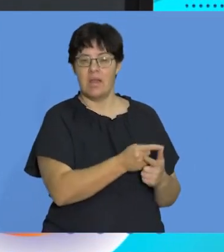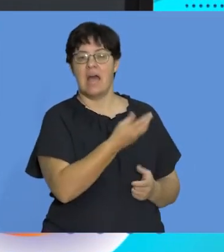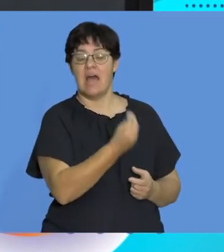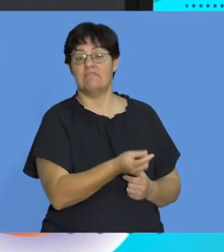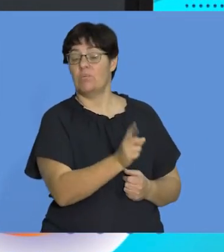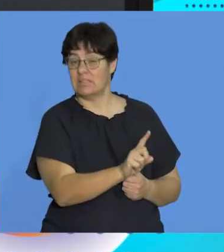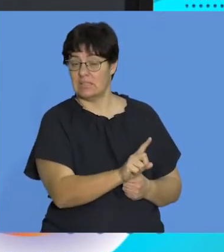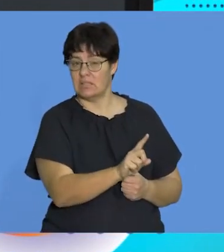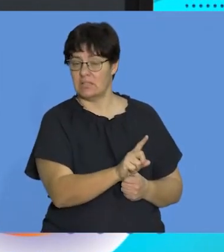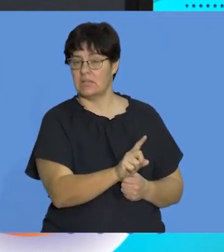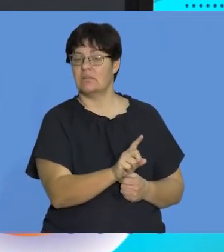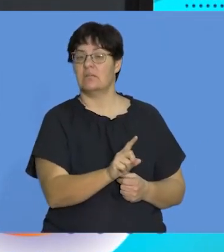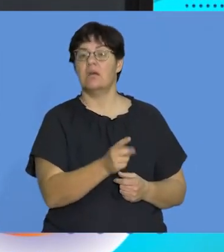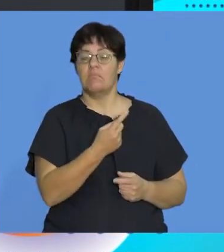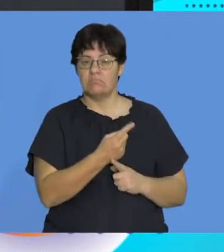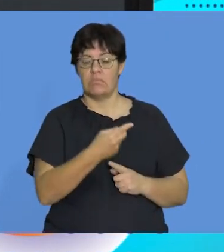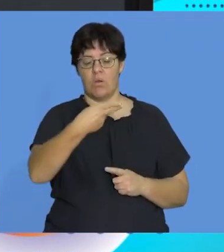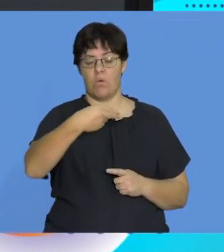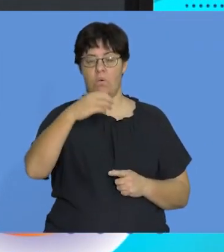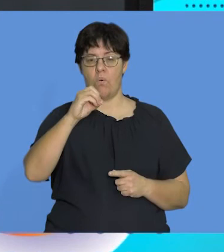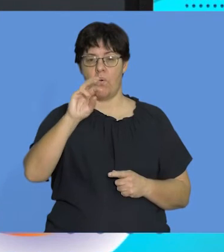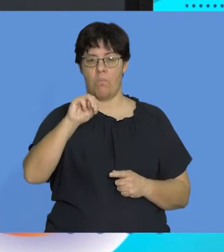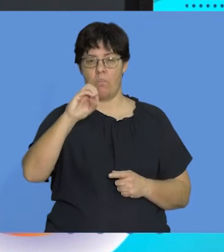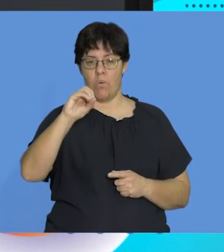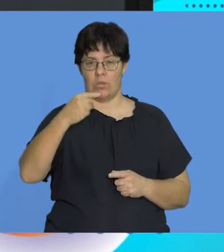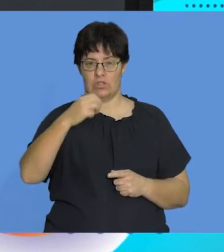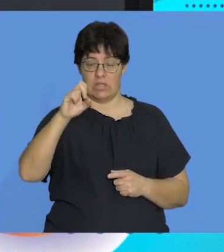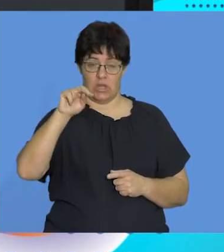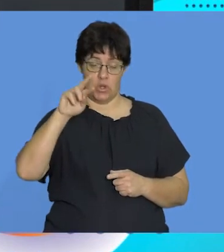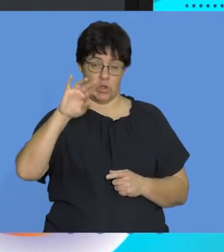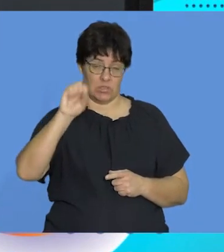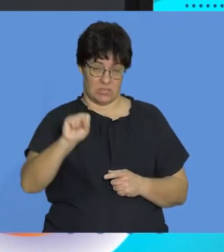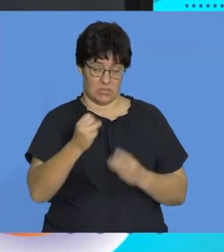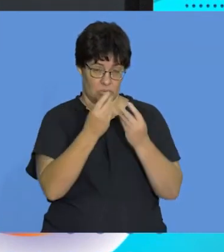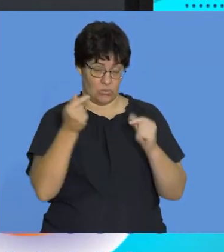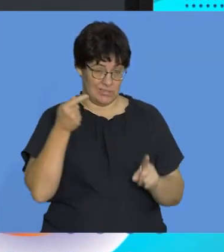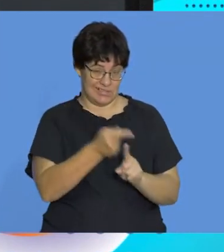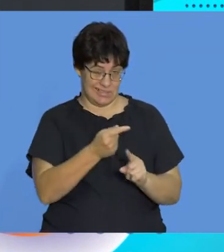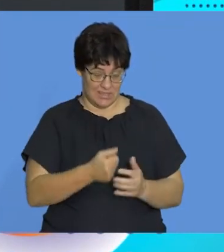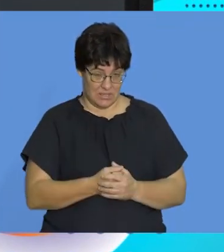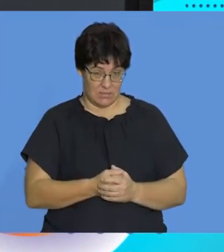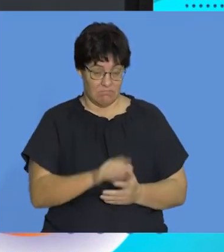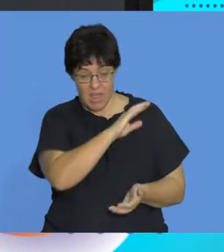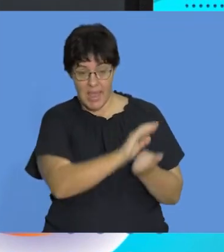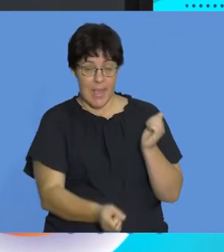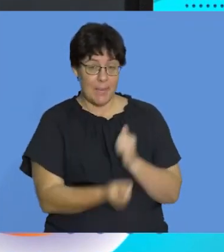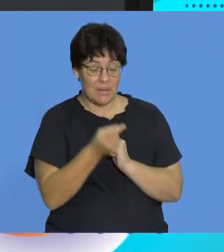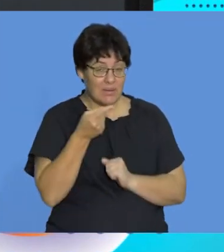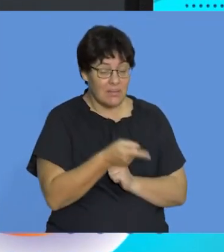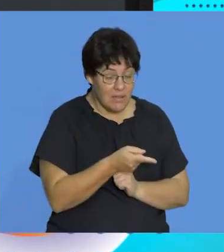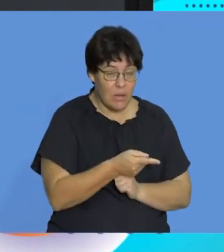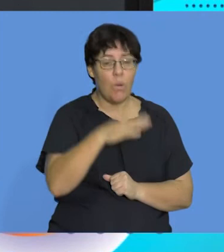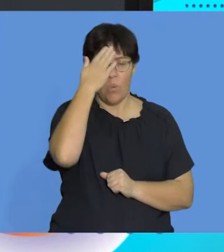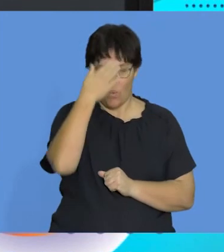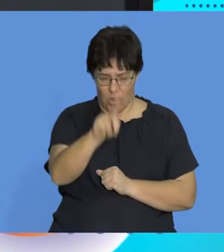what we'd want to think of as a homogeneous solution, right? So once that happens, we know that all